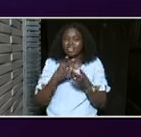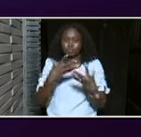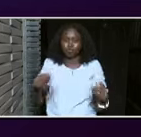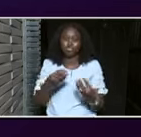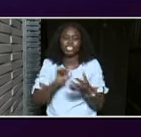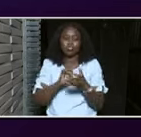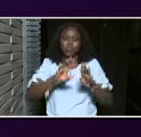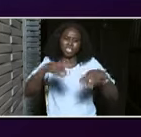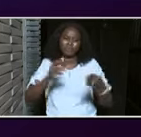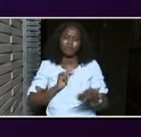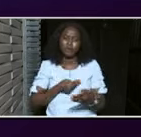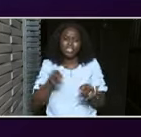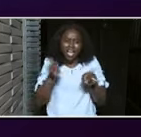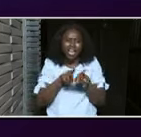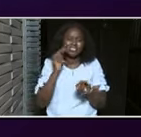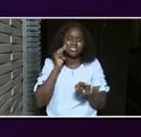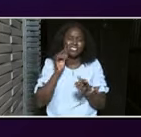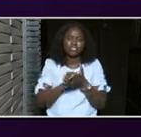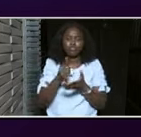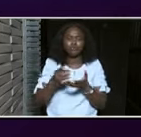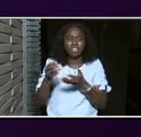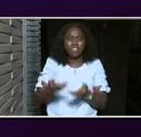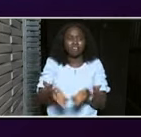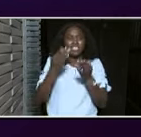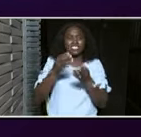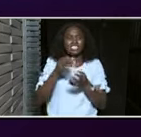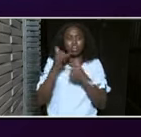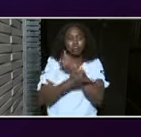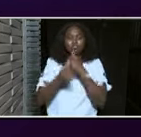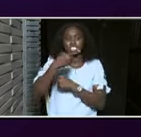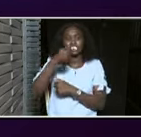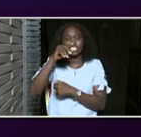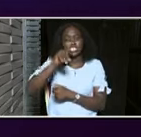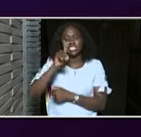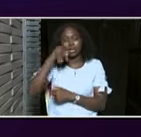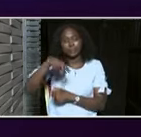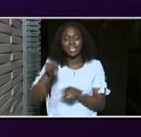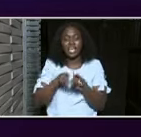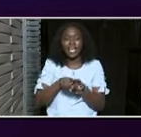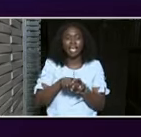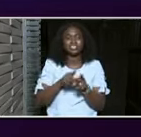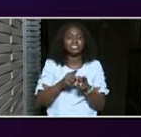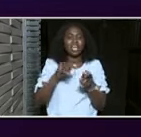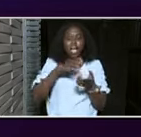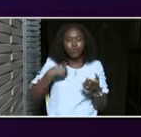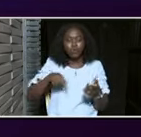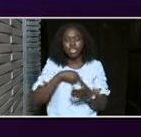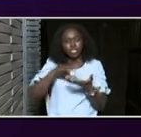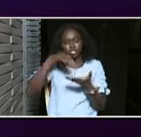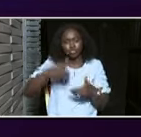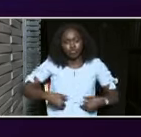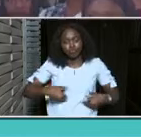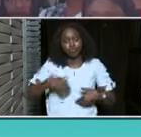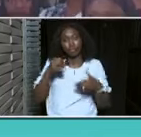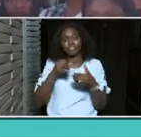Nigerians that you're going to raise the country's GDP and as well make sure that we, the youth of the country, are going to